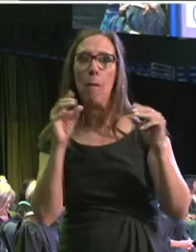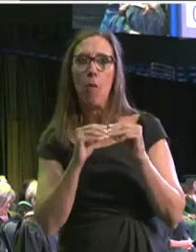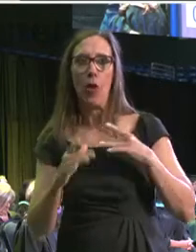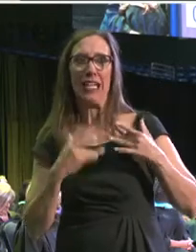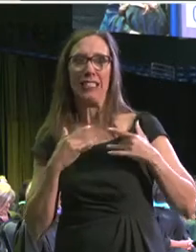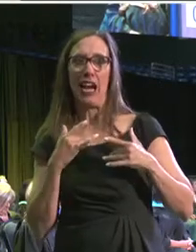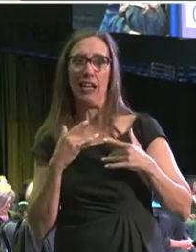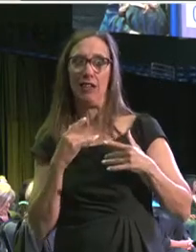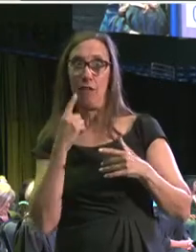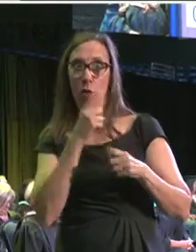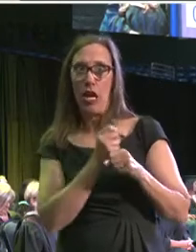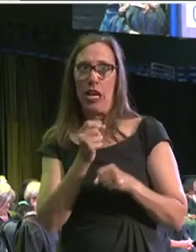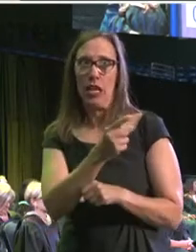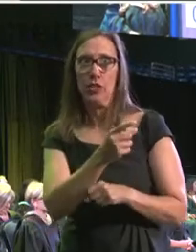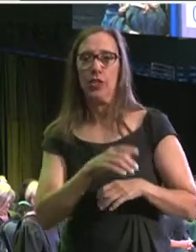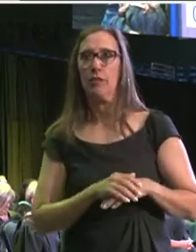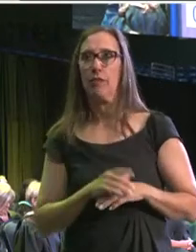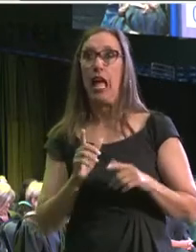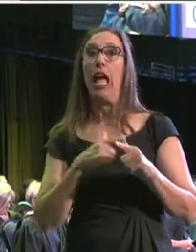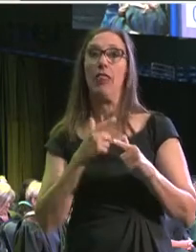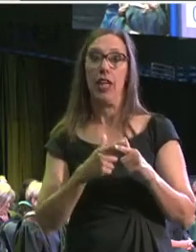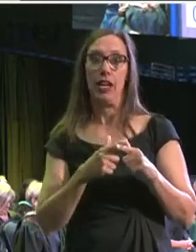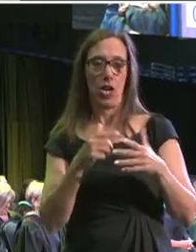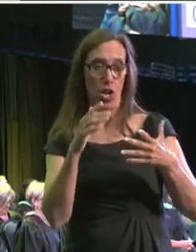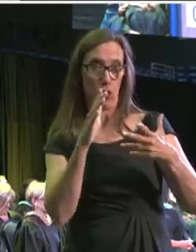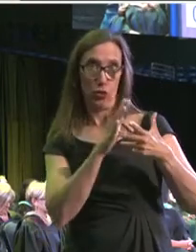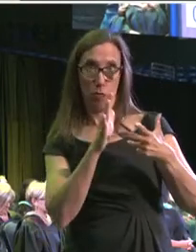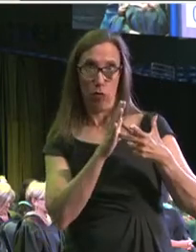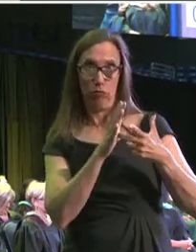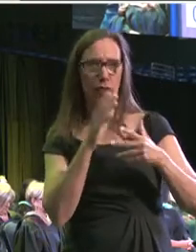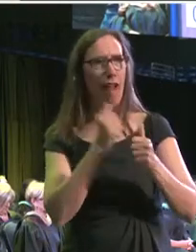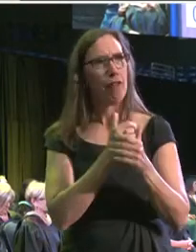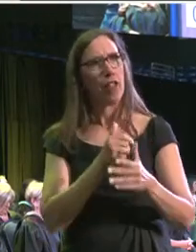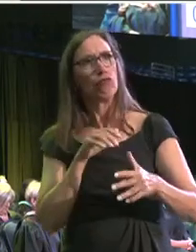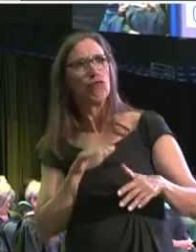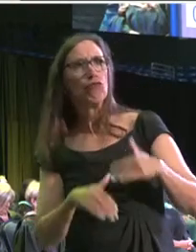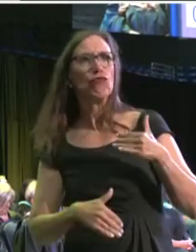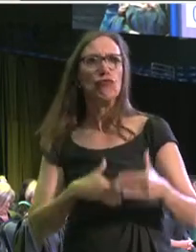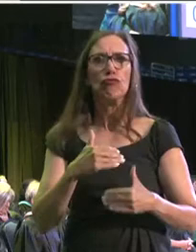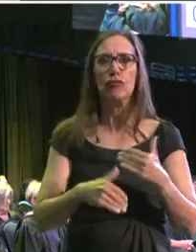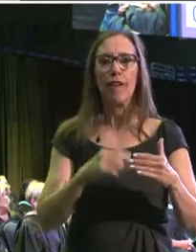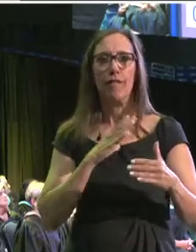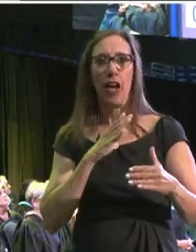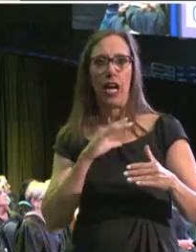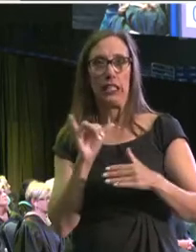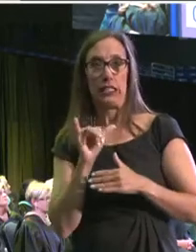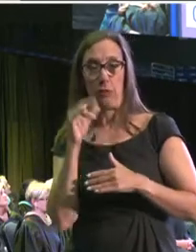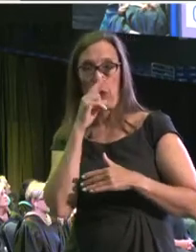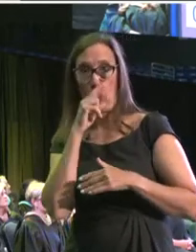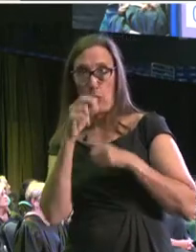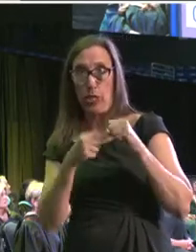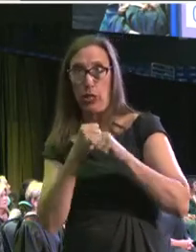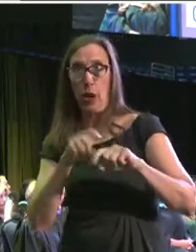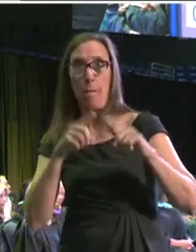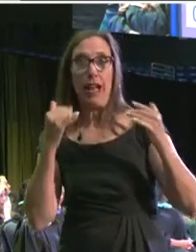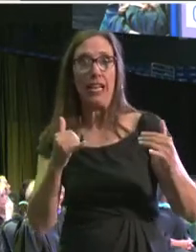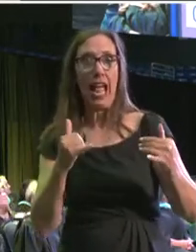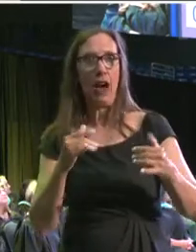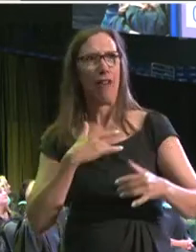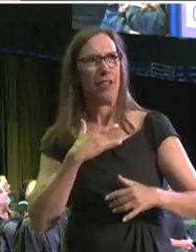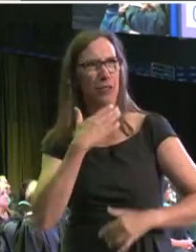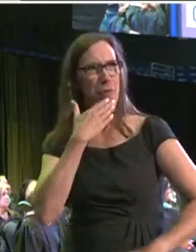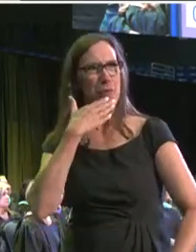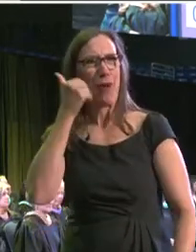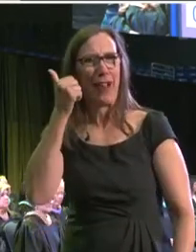very next year. Then came sophomore year. Everything was going as great as our freshman year, but this time it felt 20 times